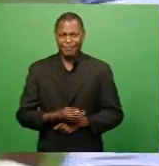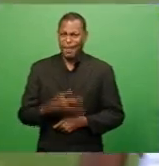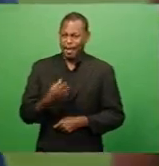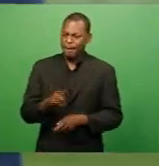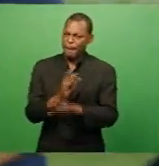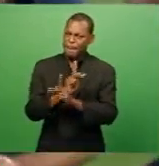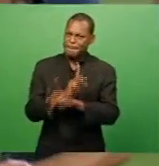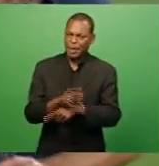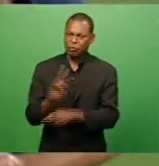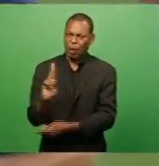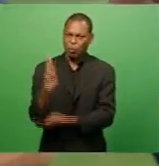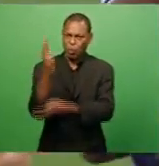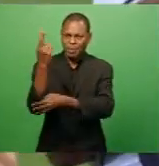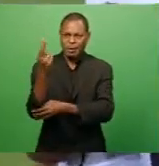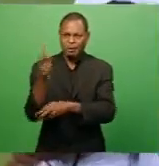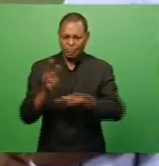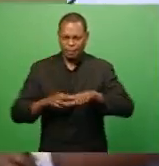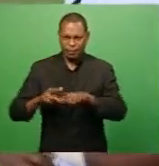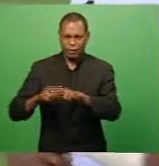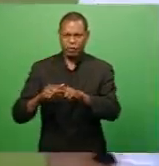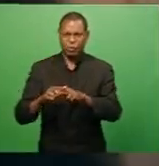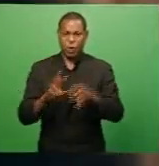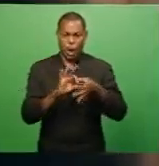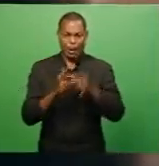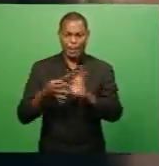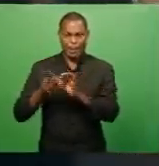represent Fiji in the Olympic Games once again.